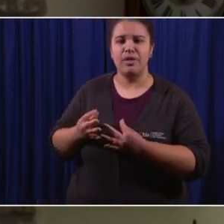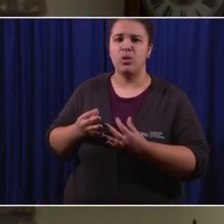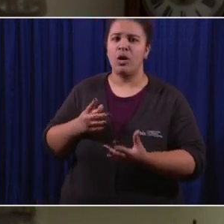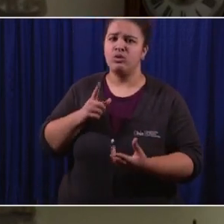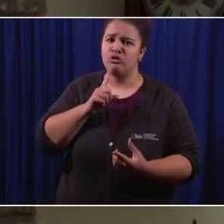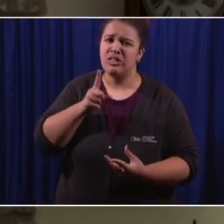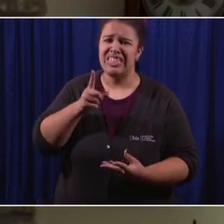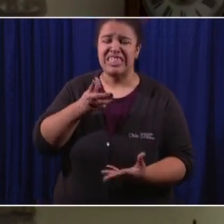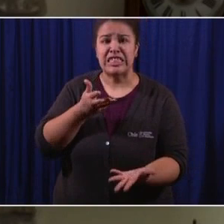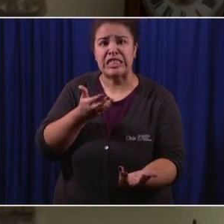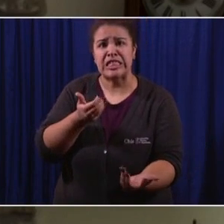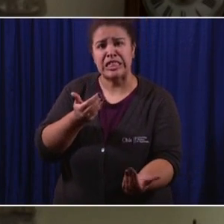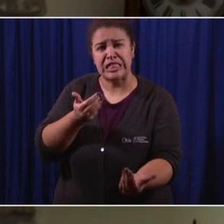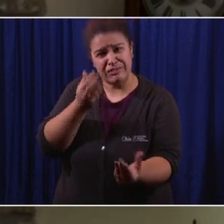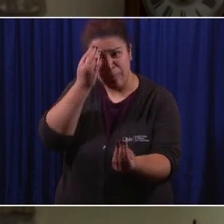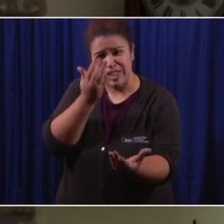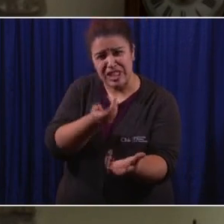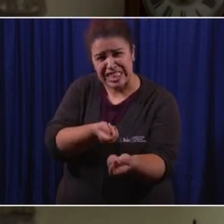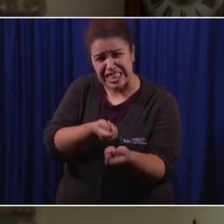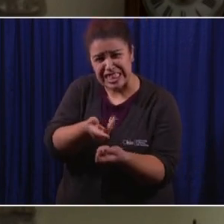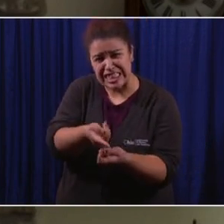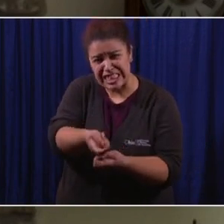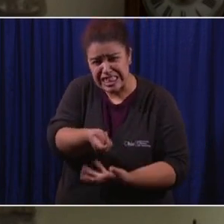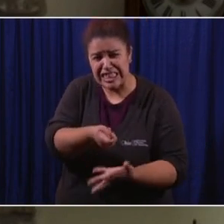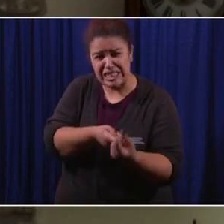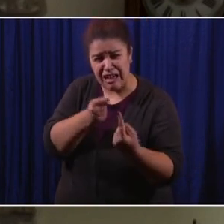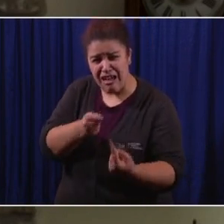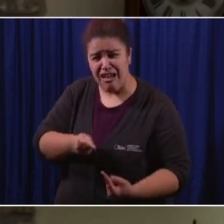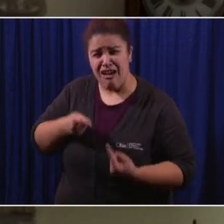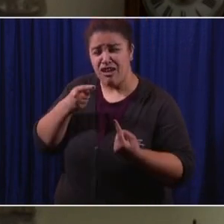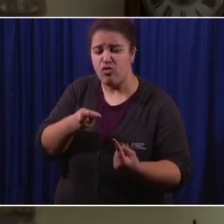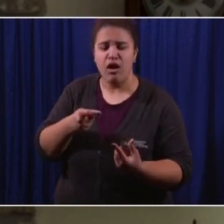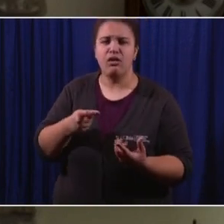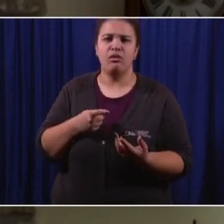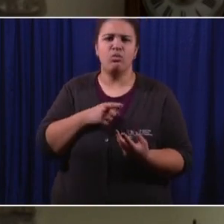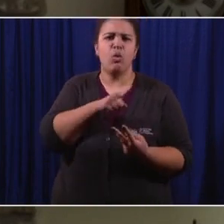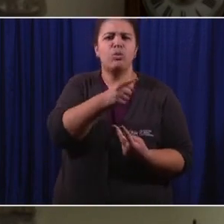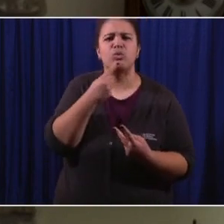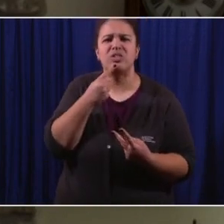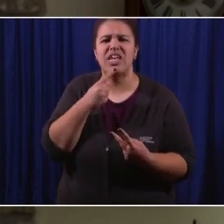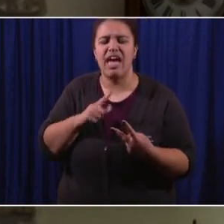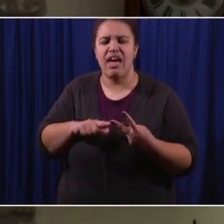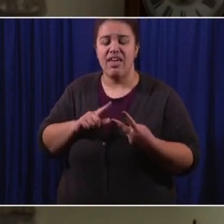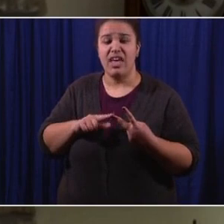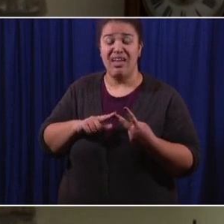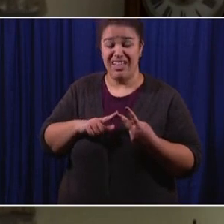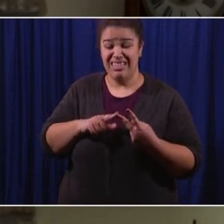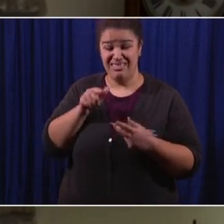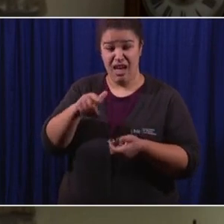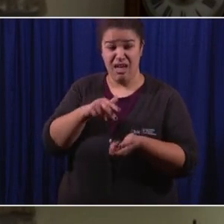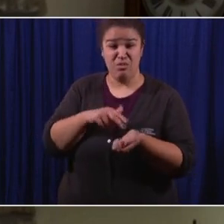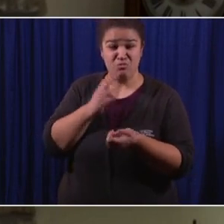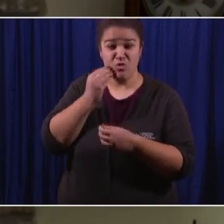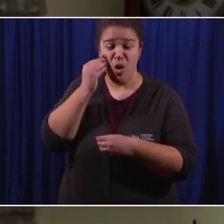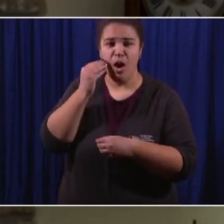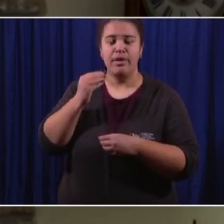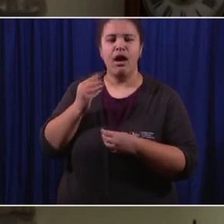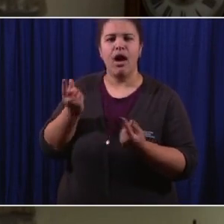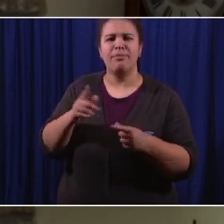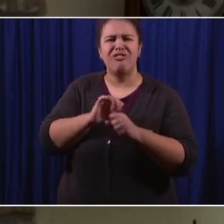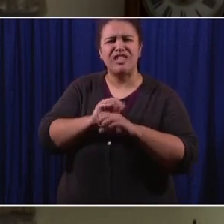nursing homes? What more can be done to slow the spread at those facilities? And what would you say to family members who are